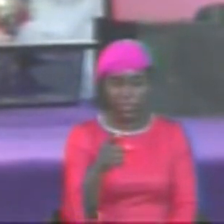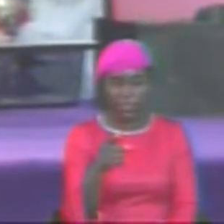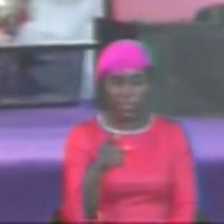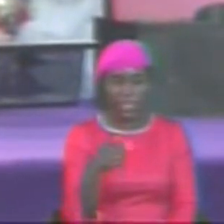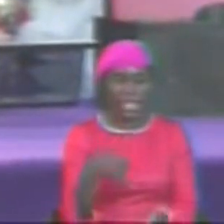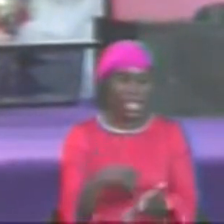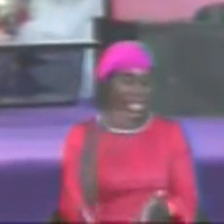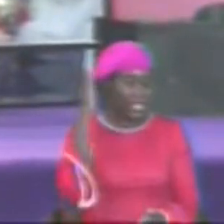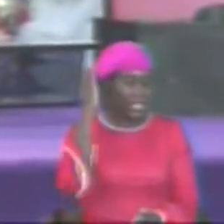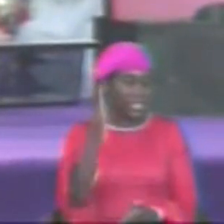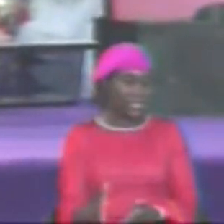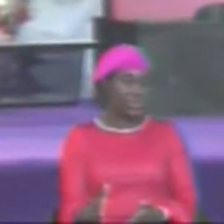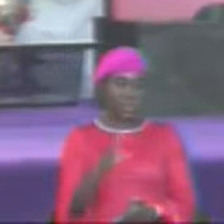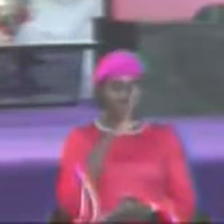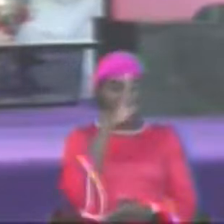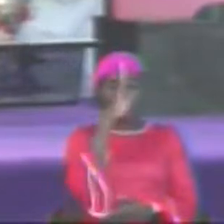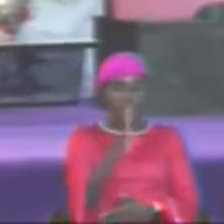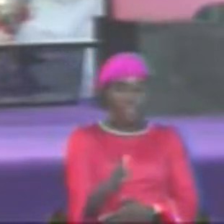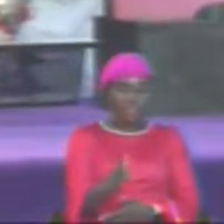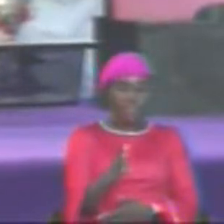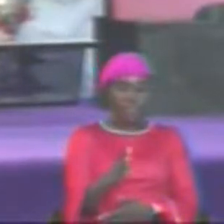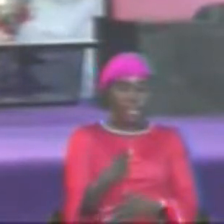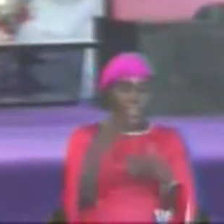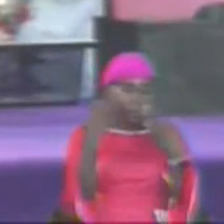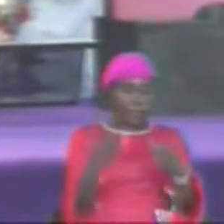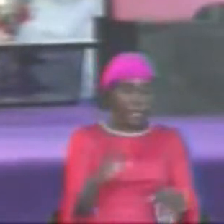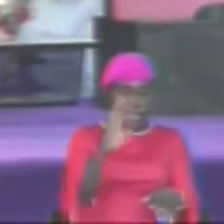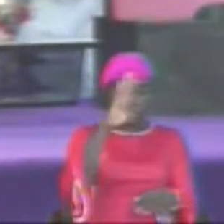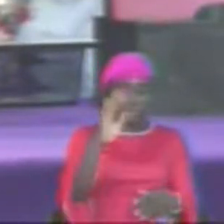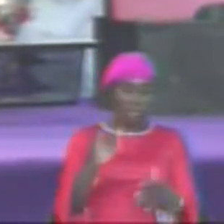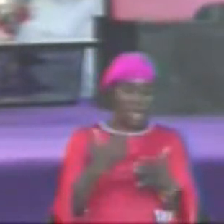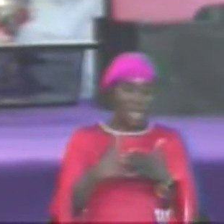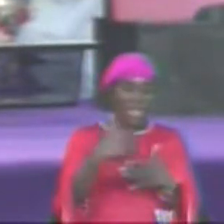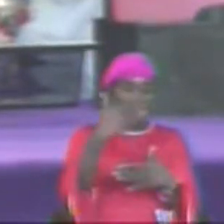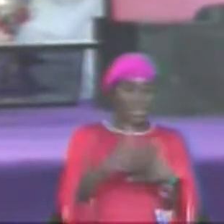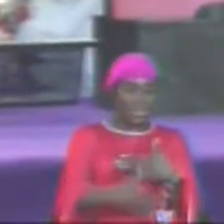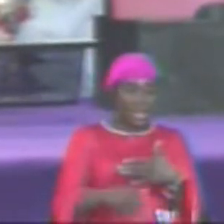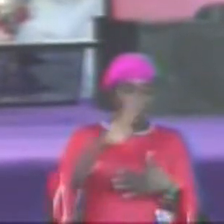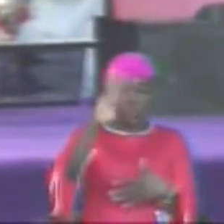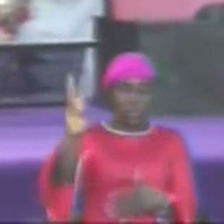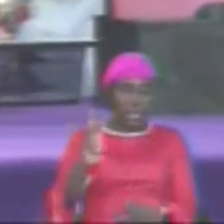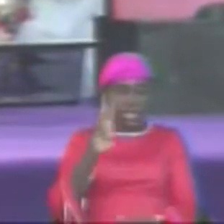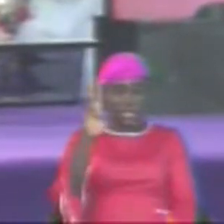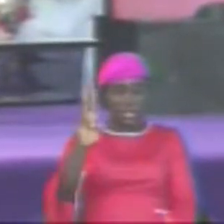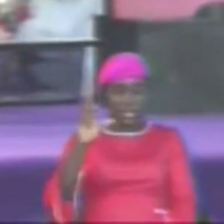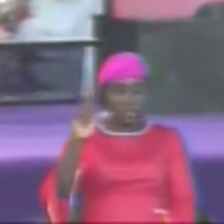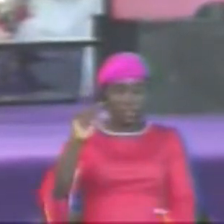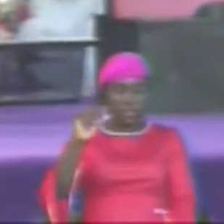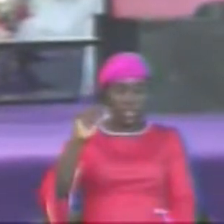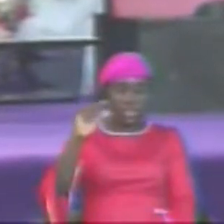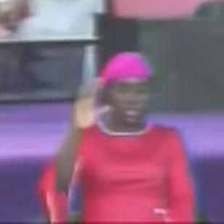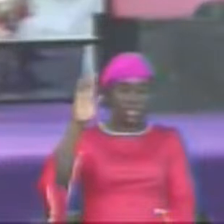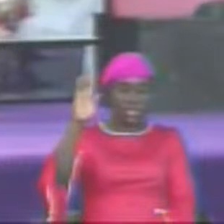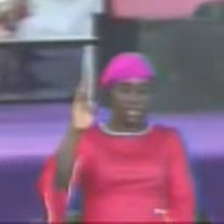It will come to conclusive end next Wednesday, 27th March